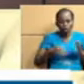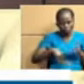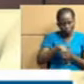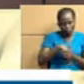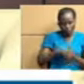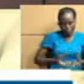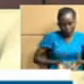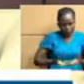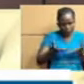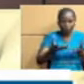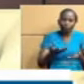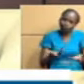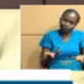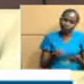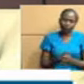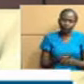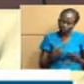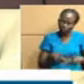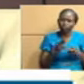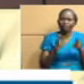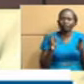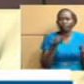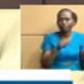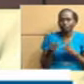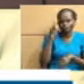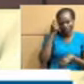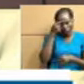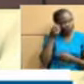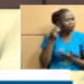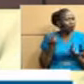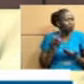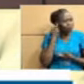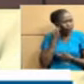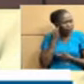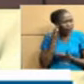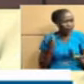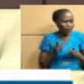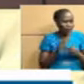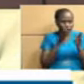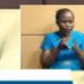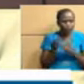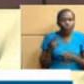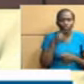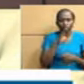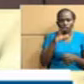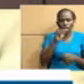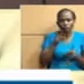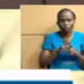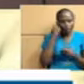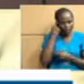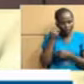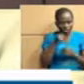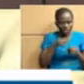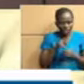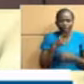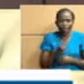Let's get into the discussion, and for government to reflect, for individuals to reflect, and for civil society and other actors to engage into this and